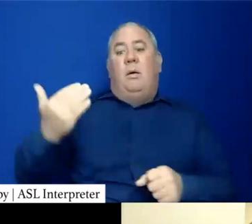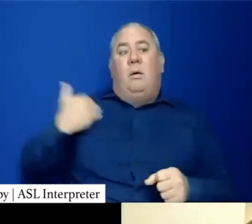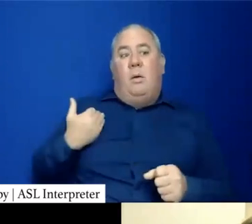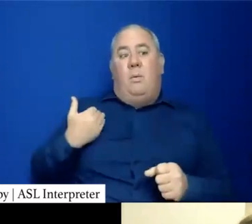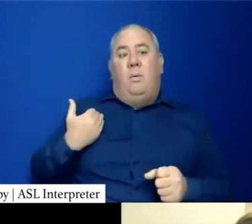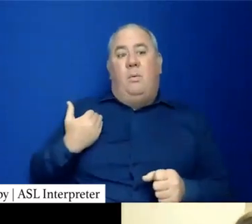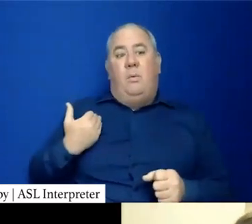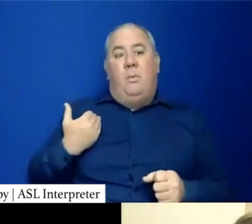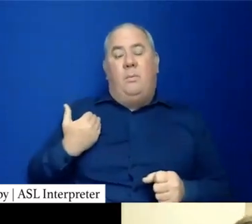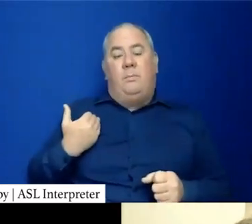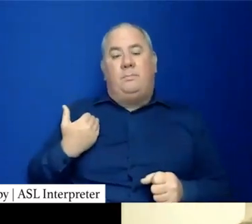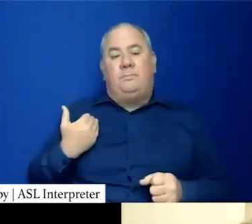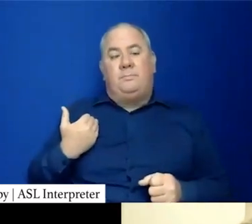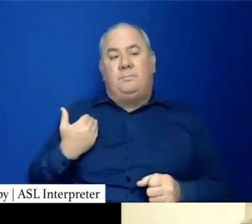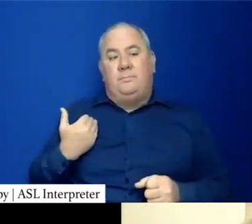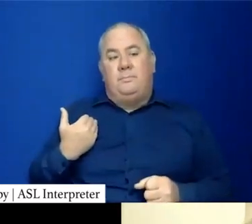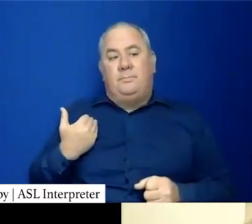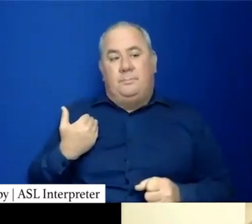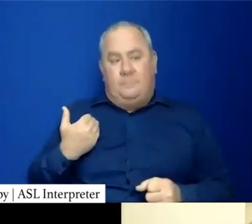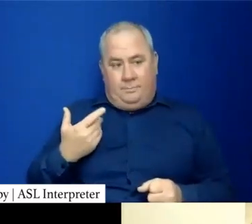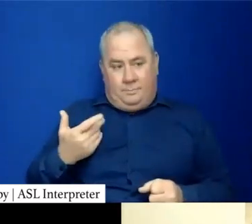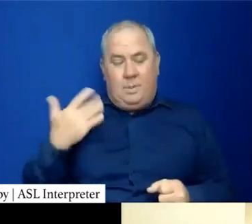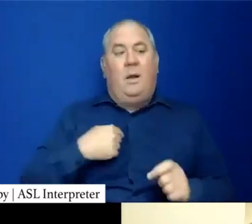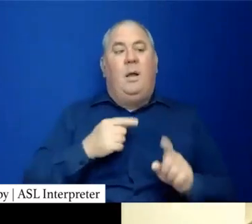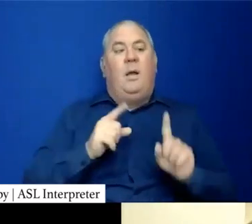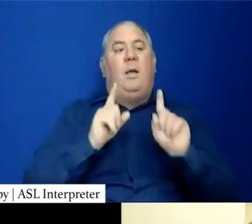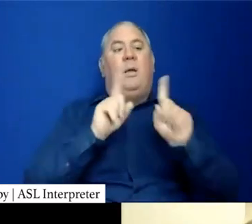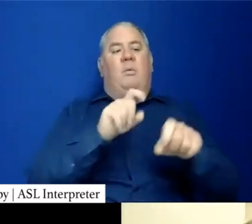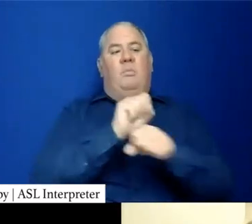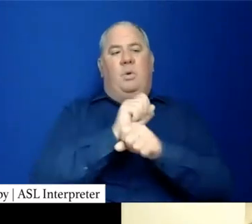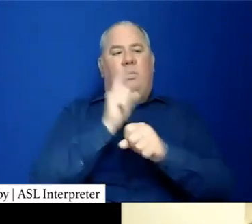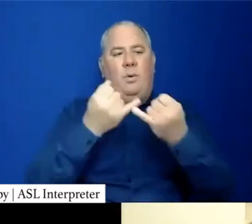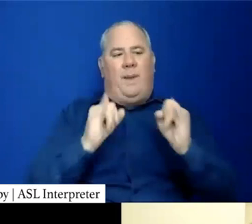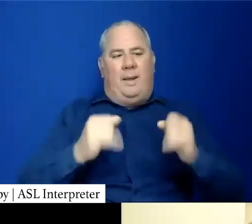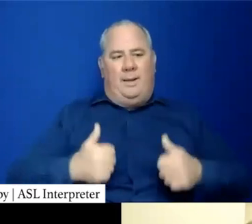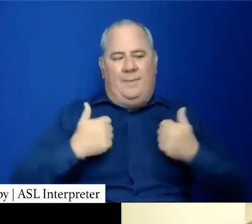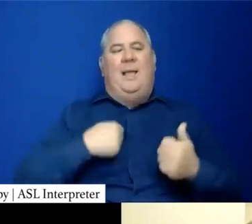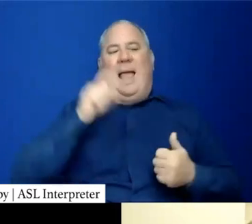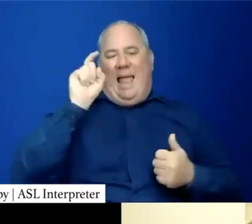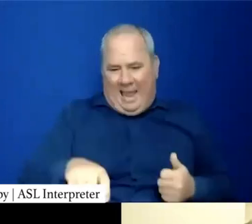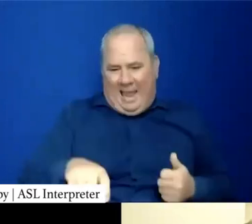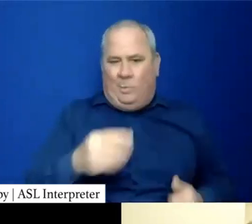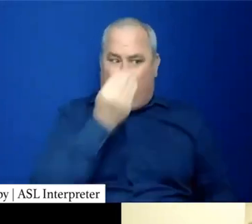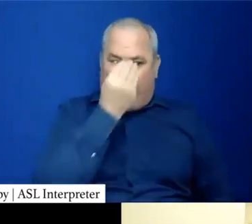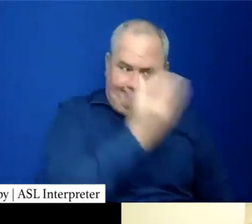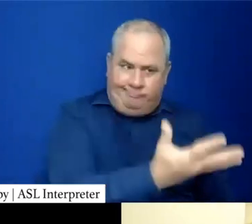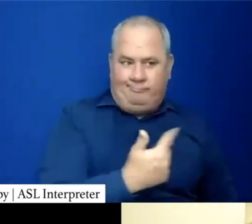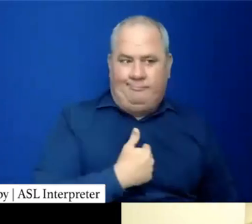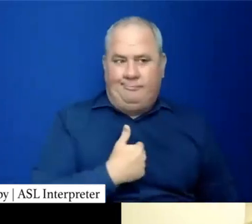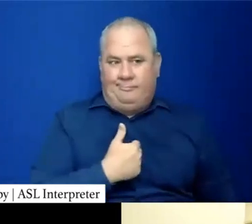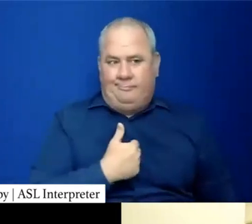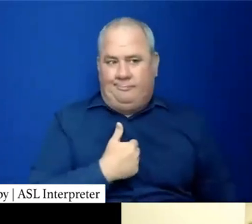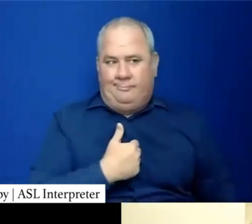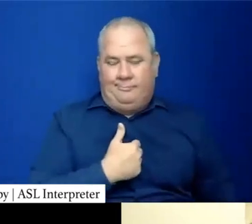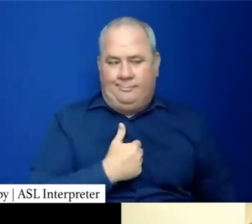as I did when I was working in independent living, I had to disclose. It was a very backward sort of situation,